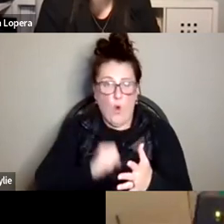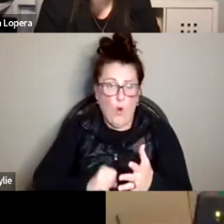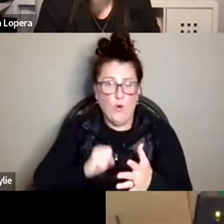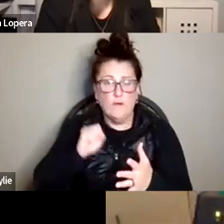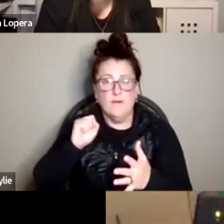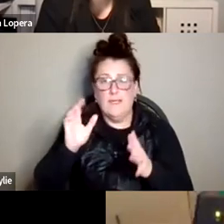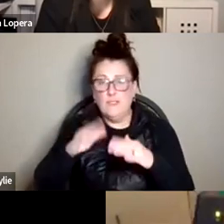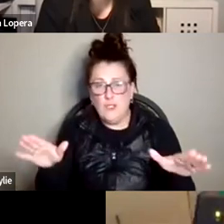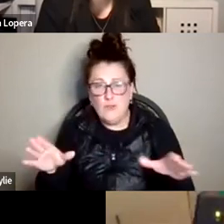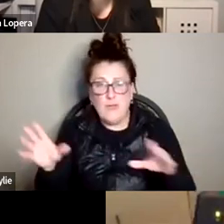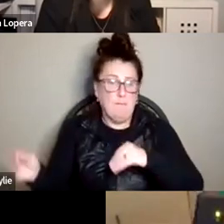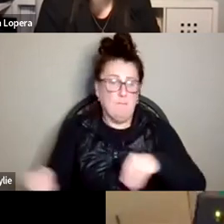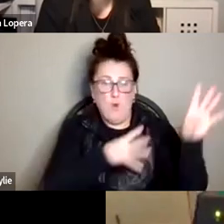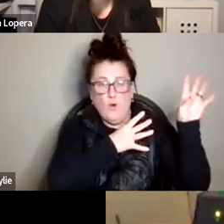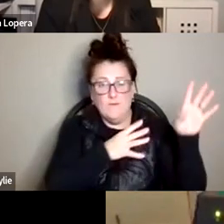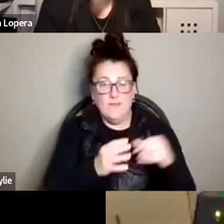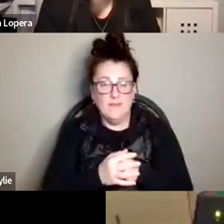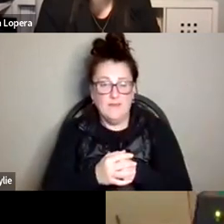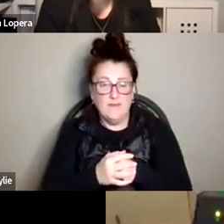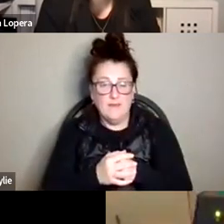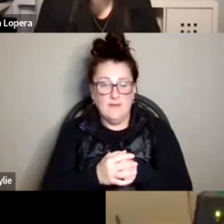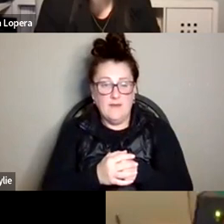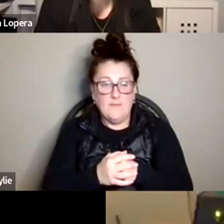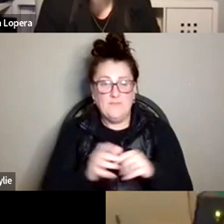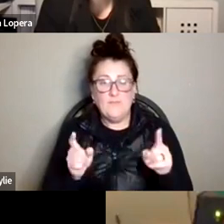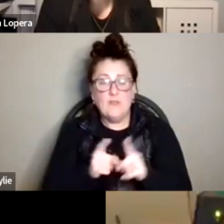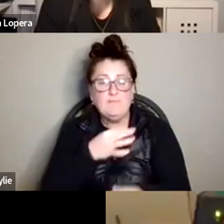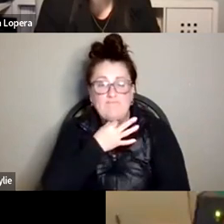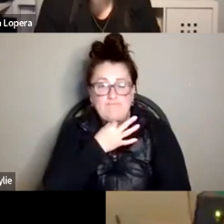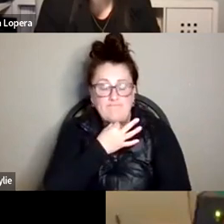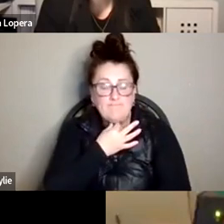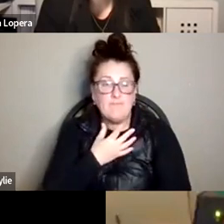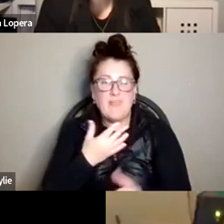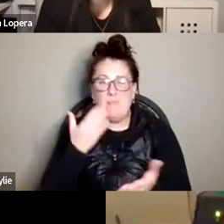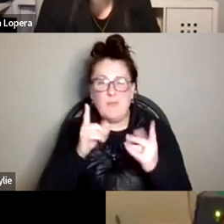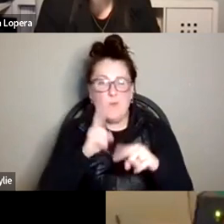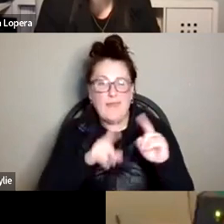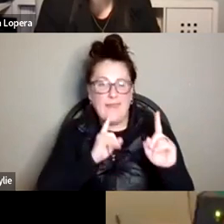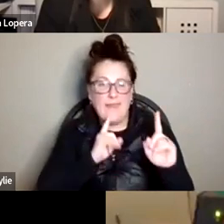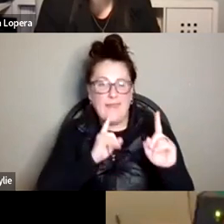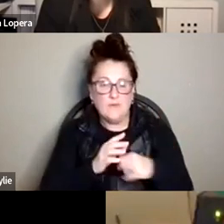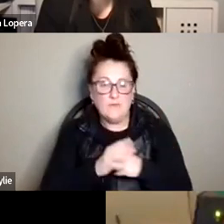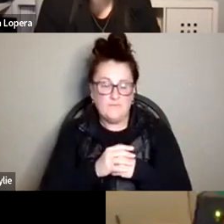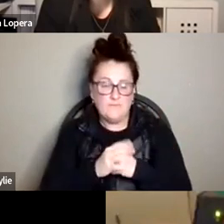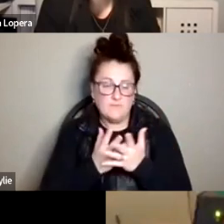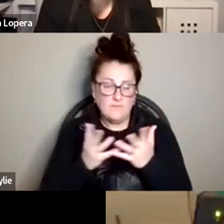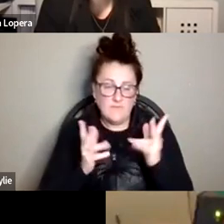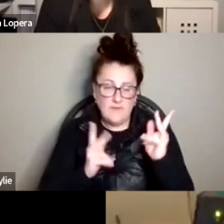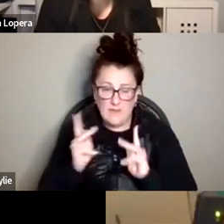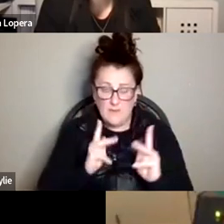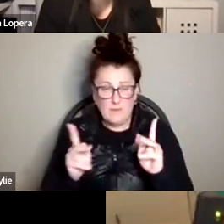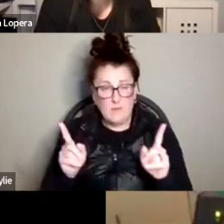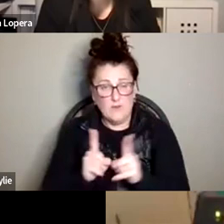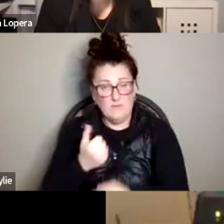and moved to the suburbs. And then I was also wondering, and you probably can't answer this, if there a lot of people, including